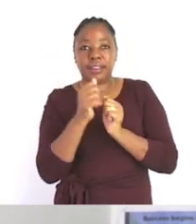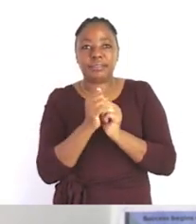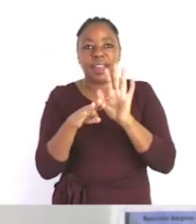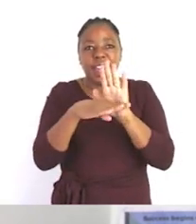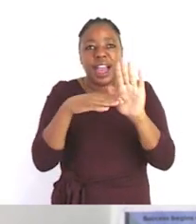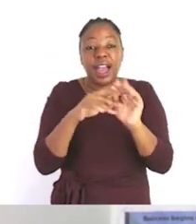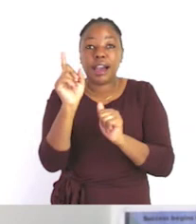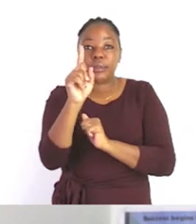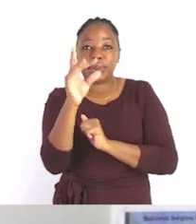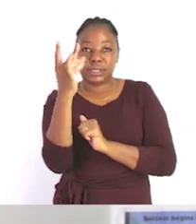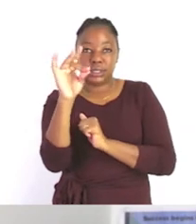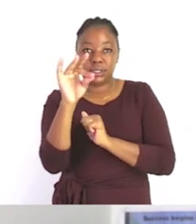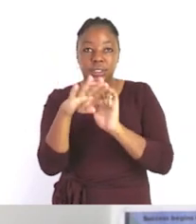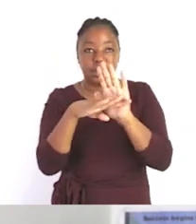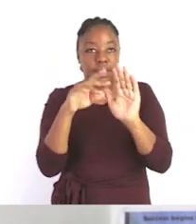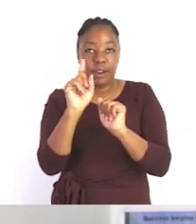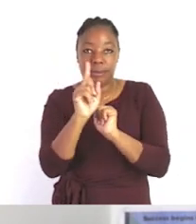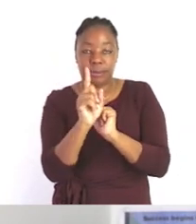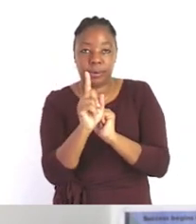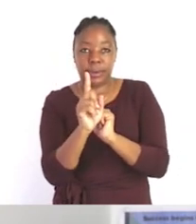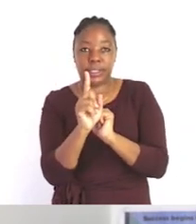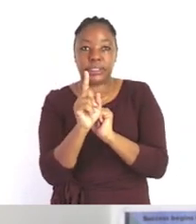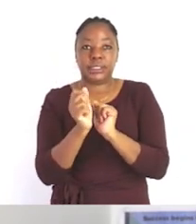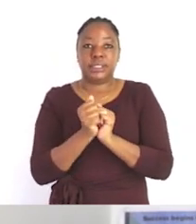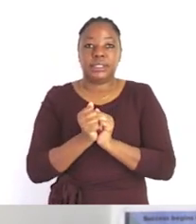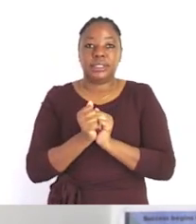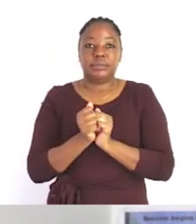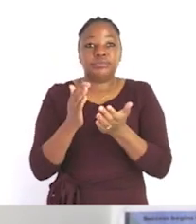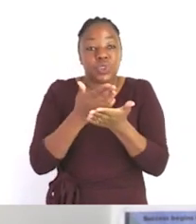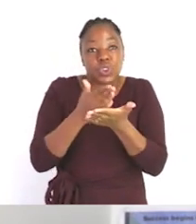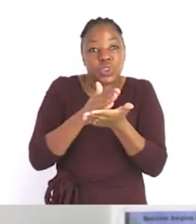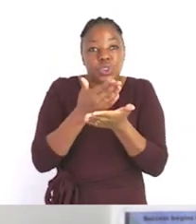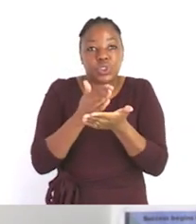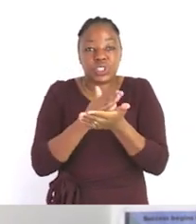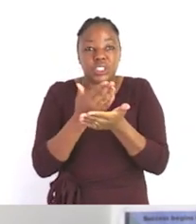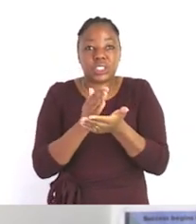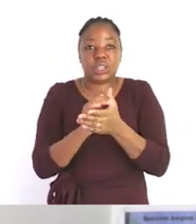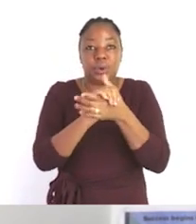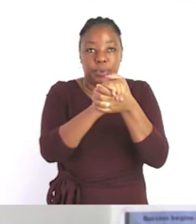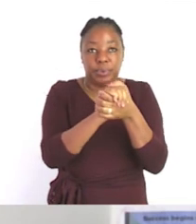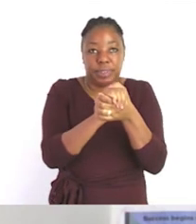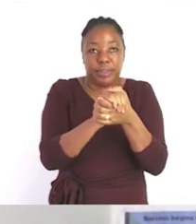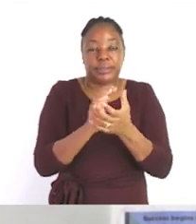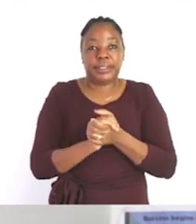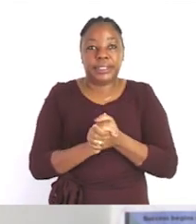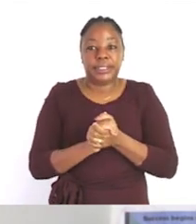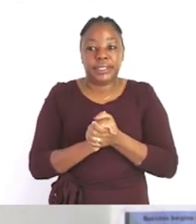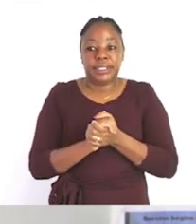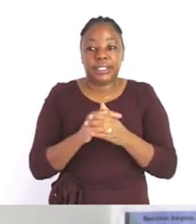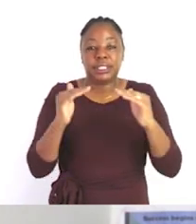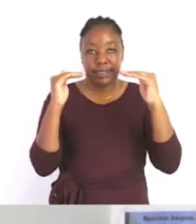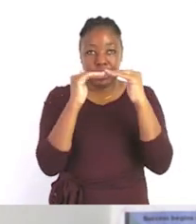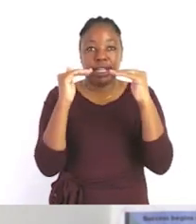is. So we are going to split them or share equally. We are going to count. And we're going to do